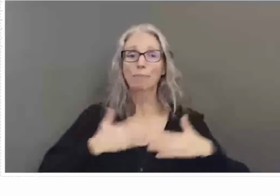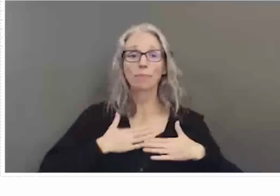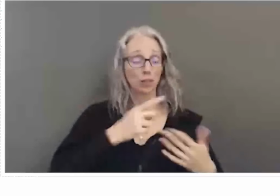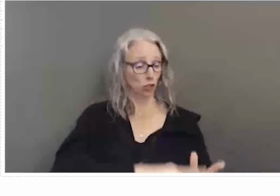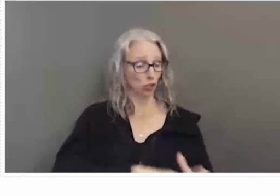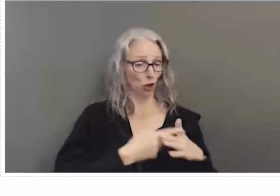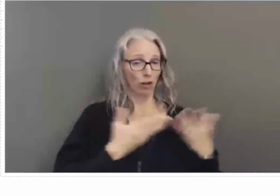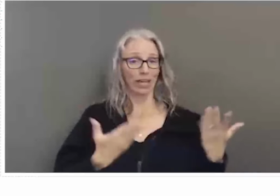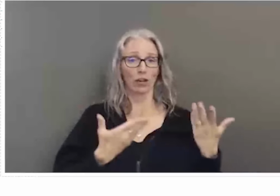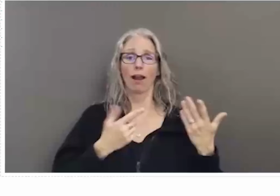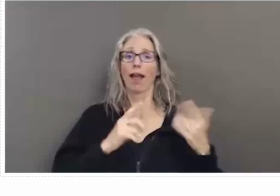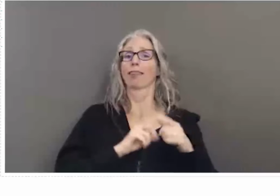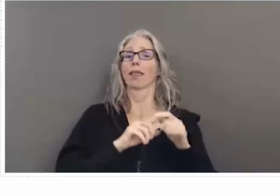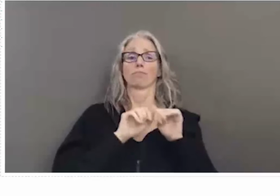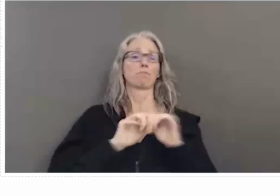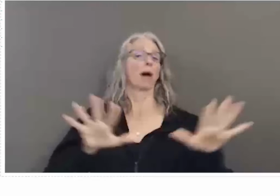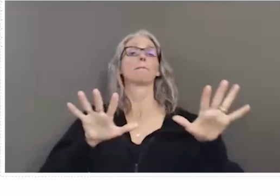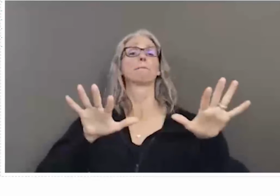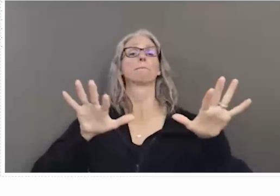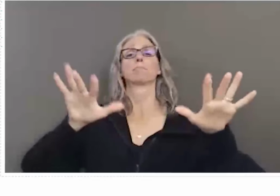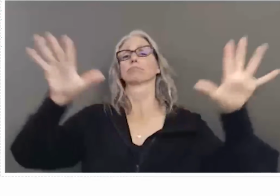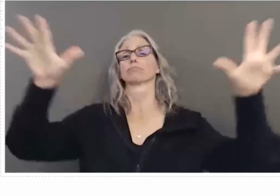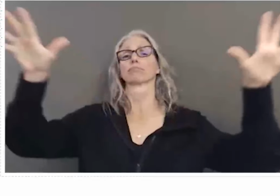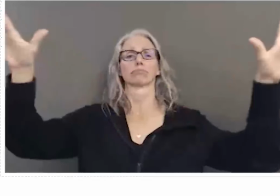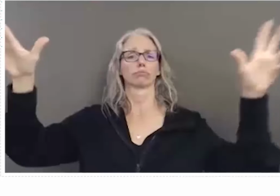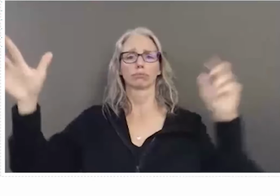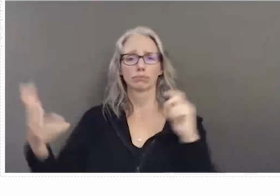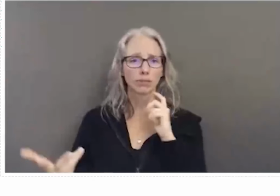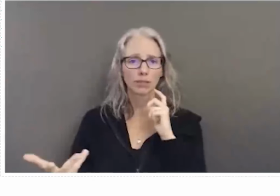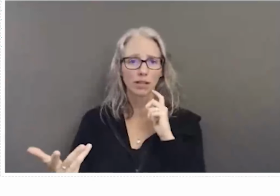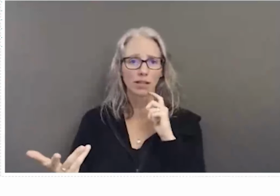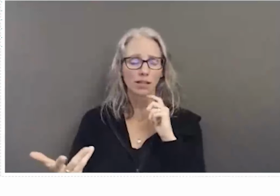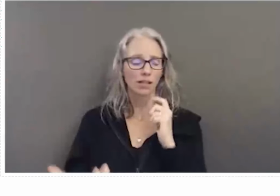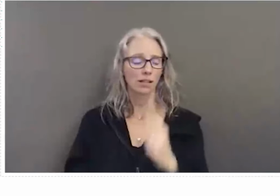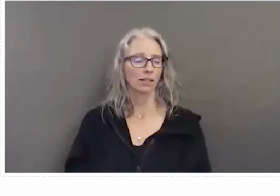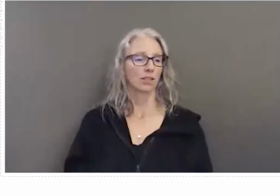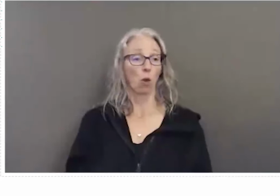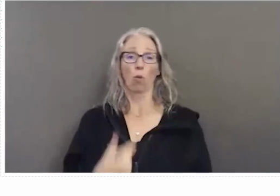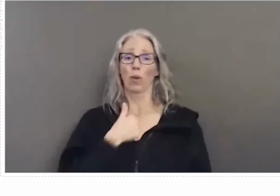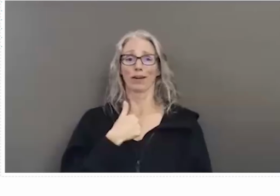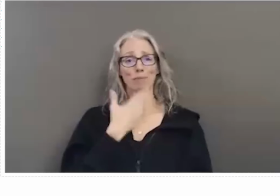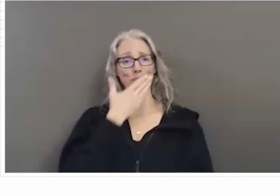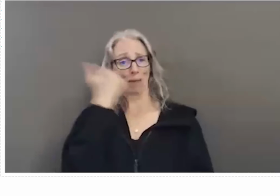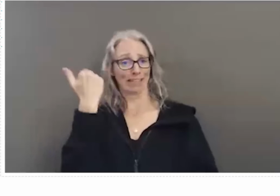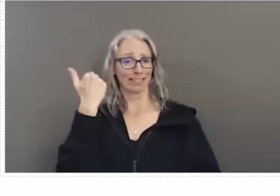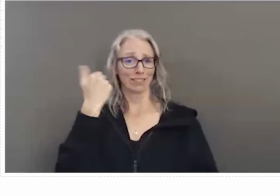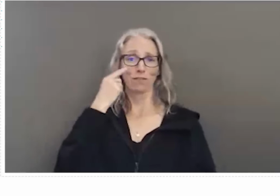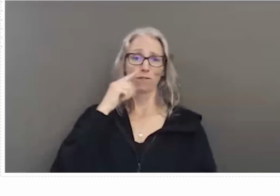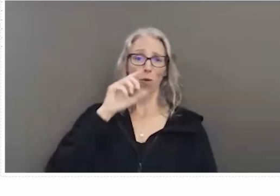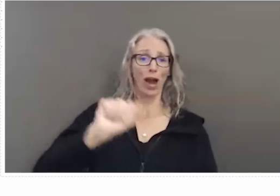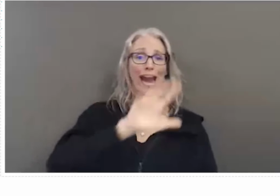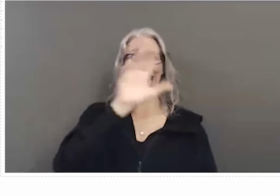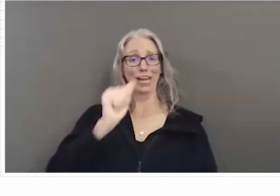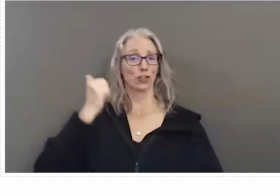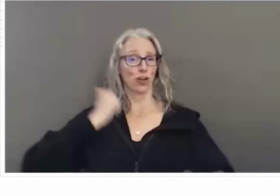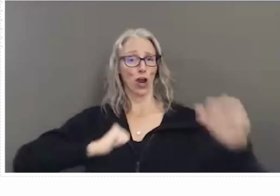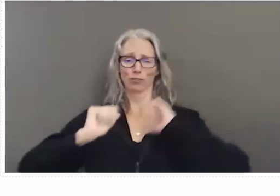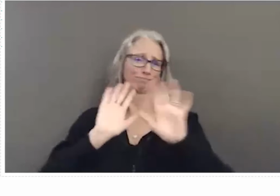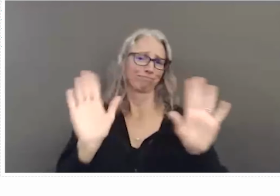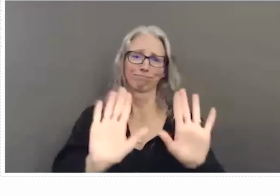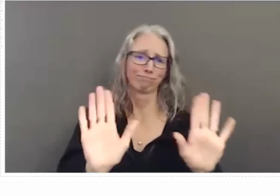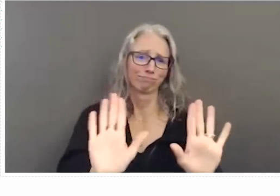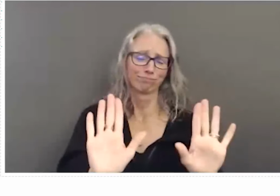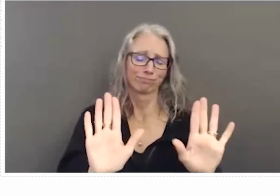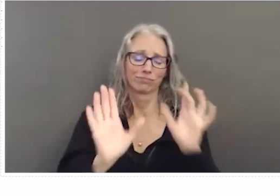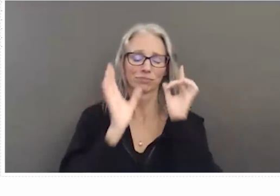kind of the be all and end all of Asian theater, Asian performing arts. So I think that also puts